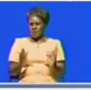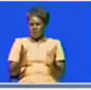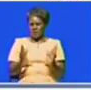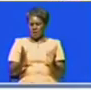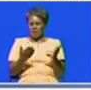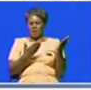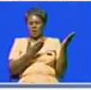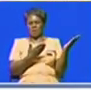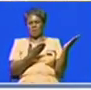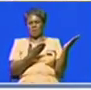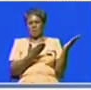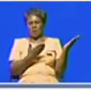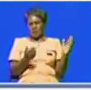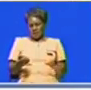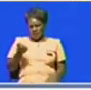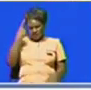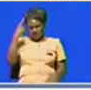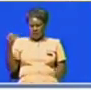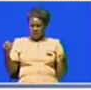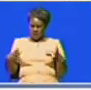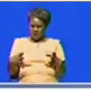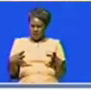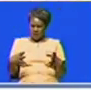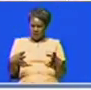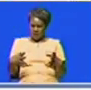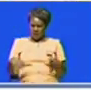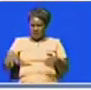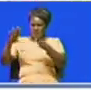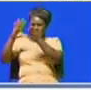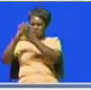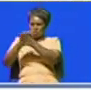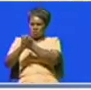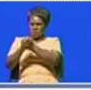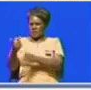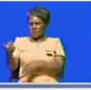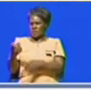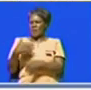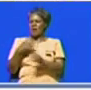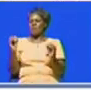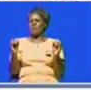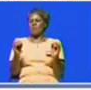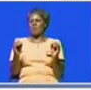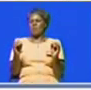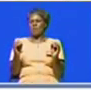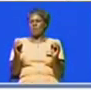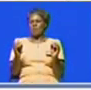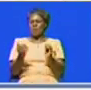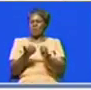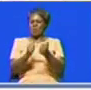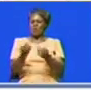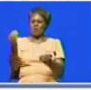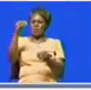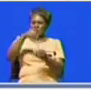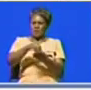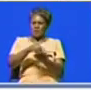here, it is understandable when she says that Jubilee has no demands. Why? We are going for a rematch where